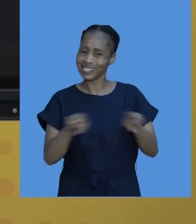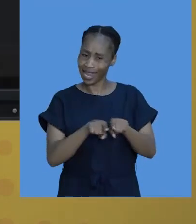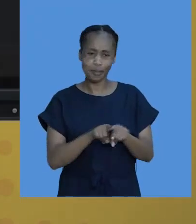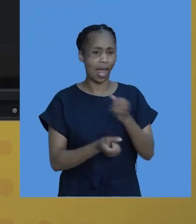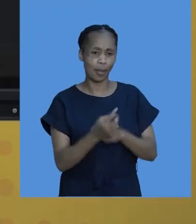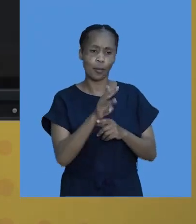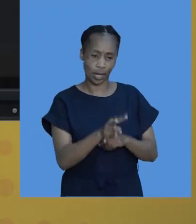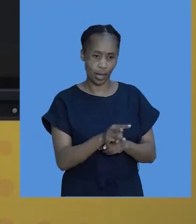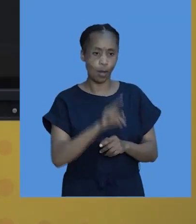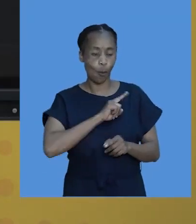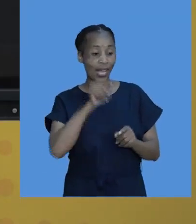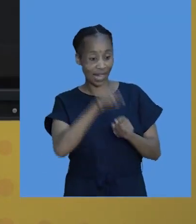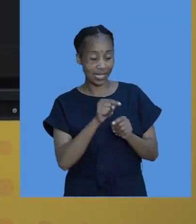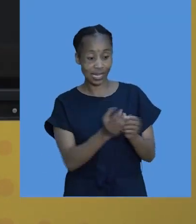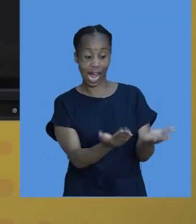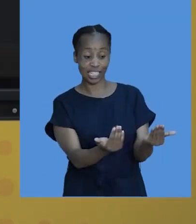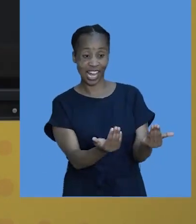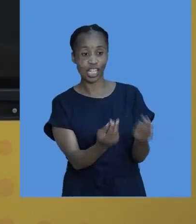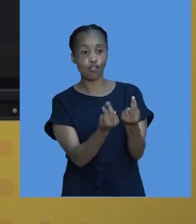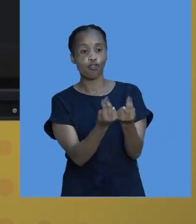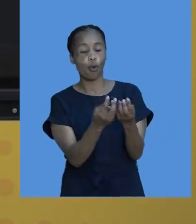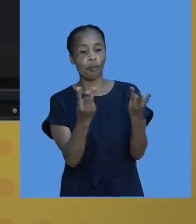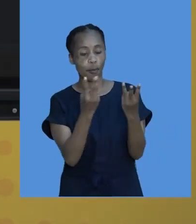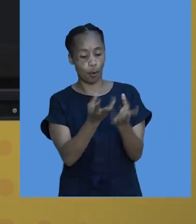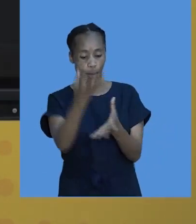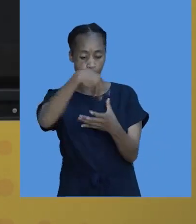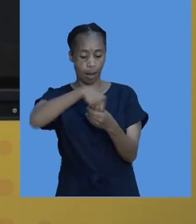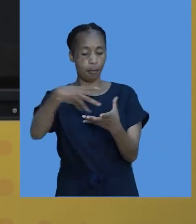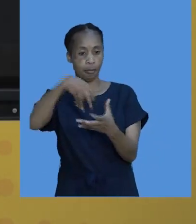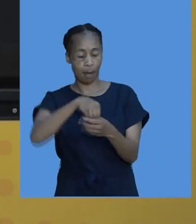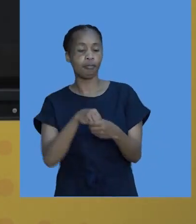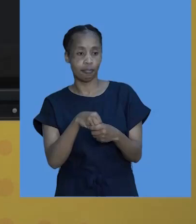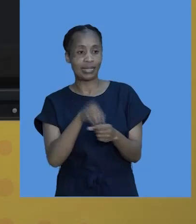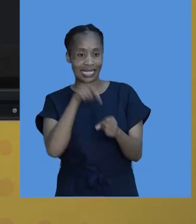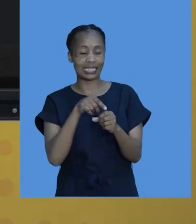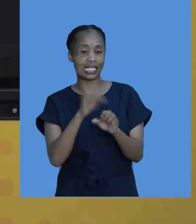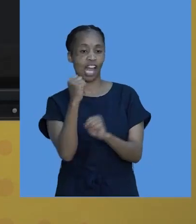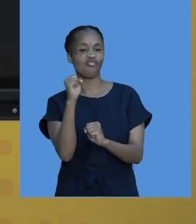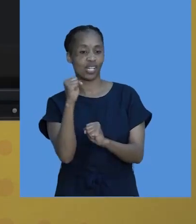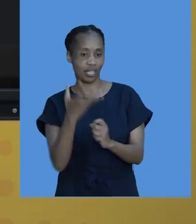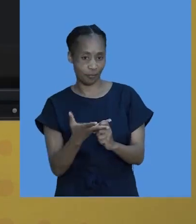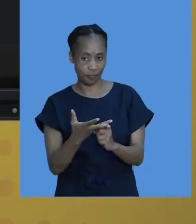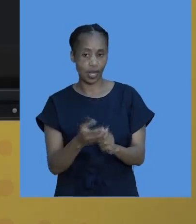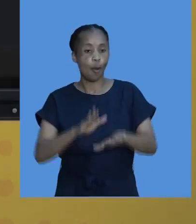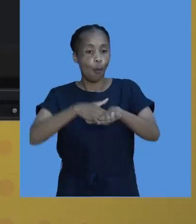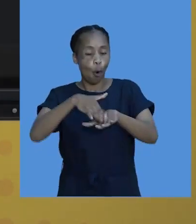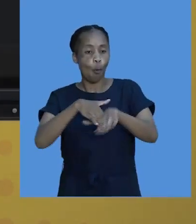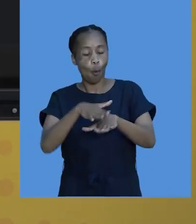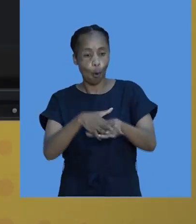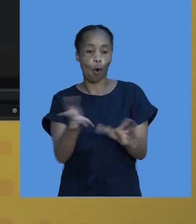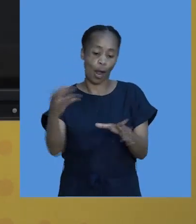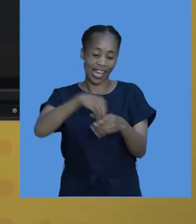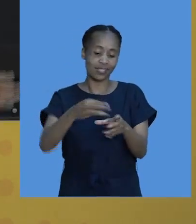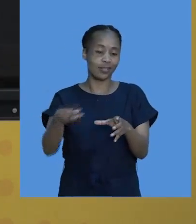was going to happen. Economic profits were going to attract new entrants into the industry again because there are no barriers to entry and